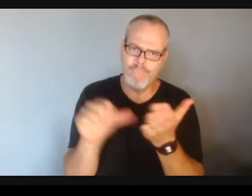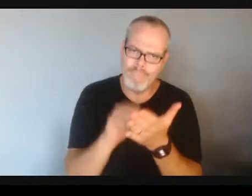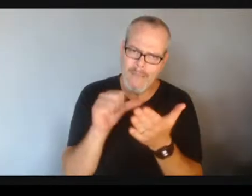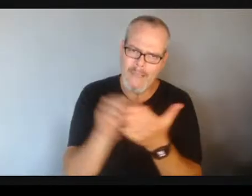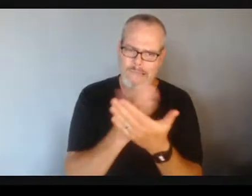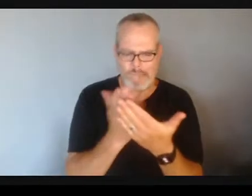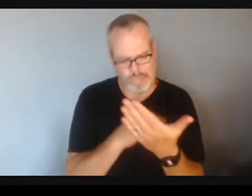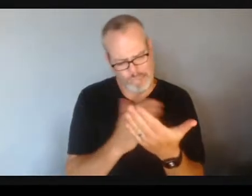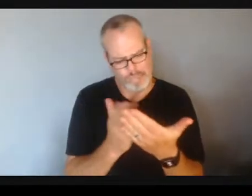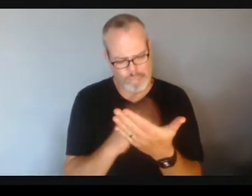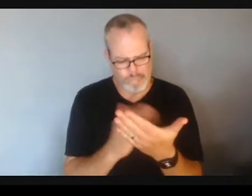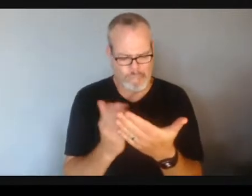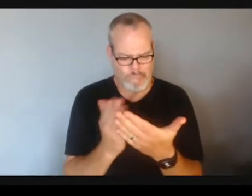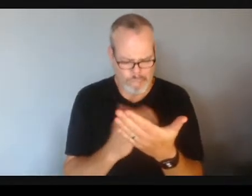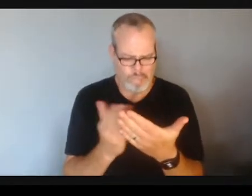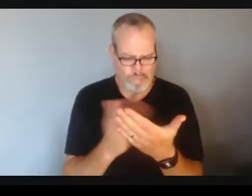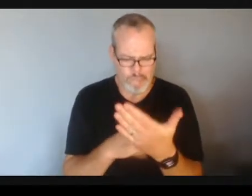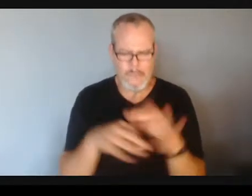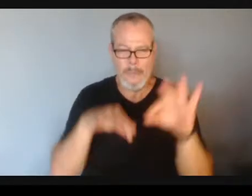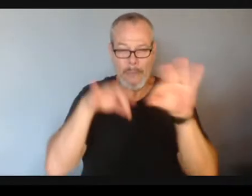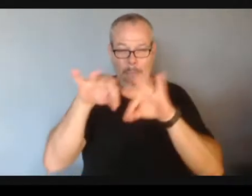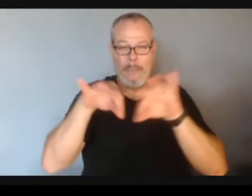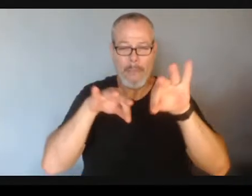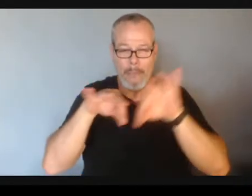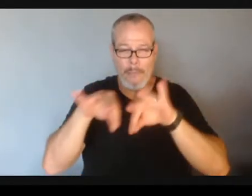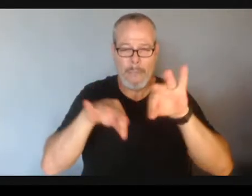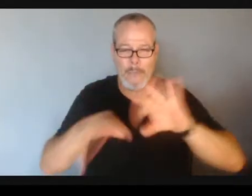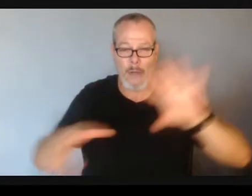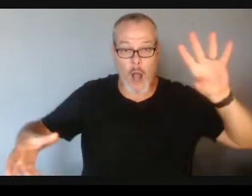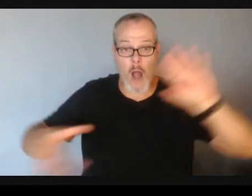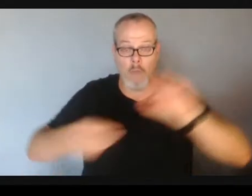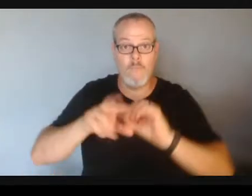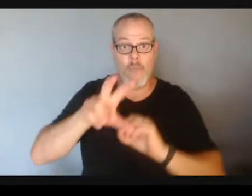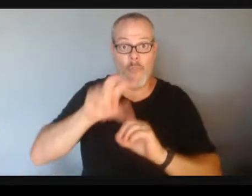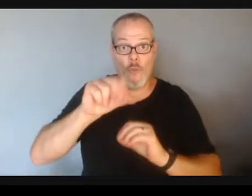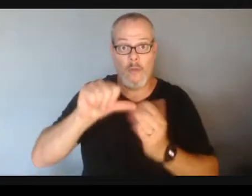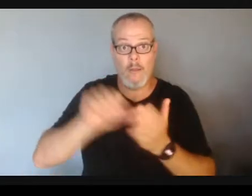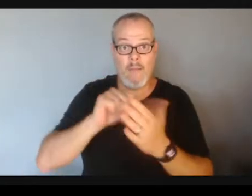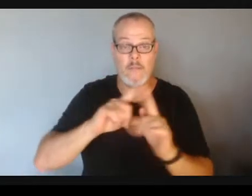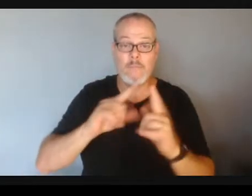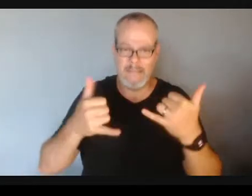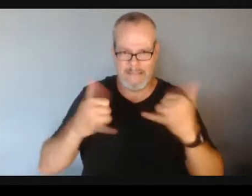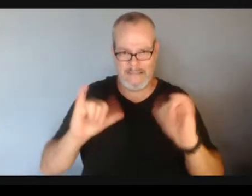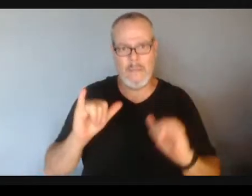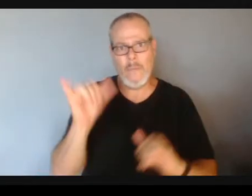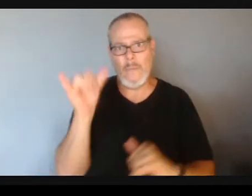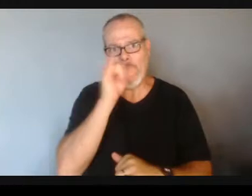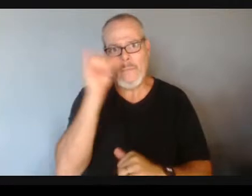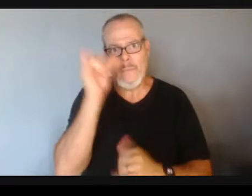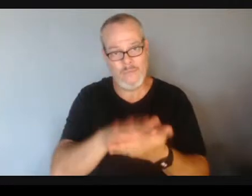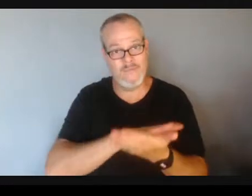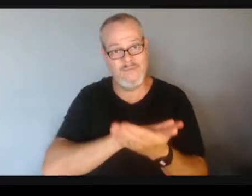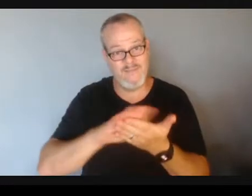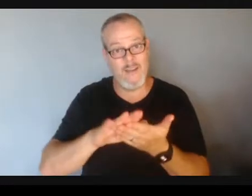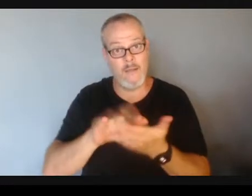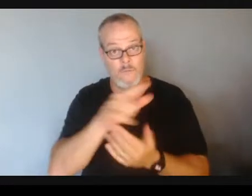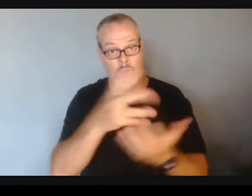very detailed. Only 30-something pages, but still not bad. Worth checking out if you're interested in